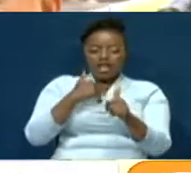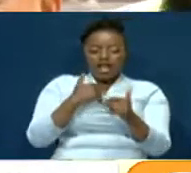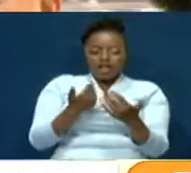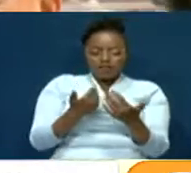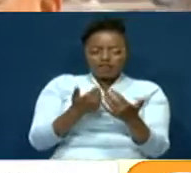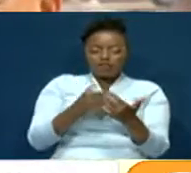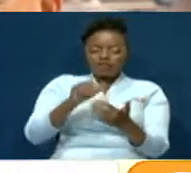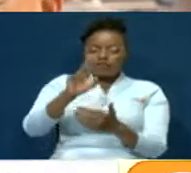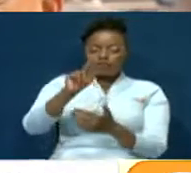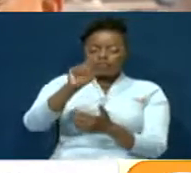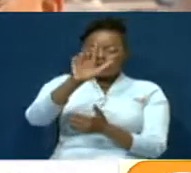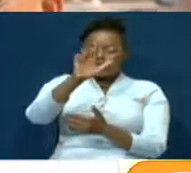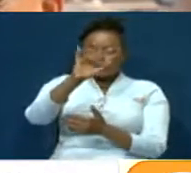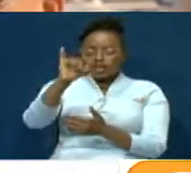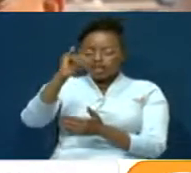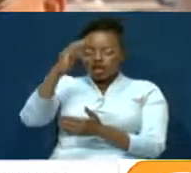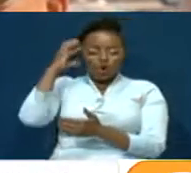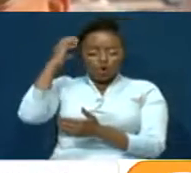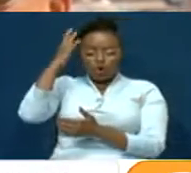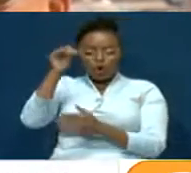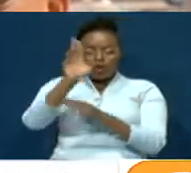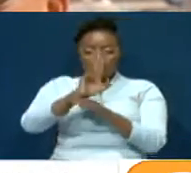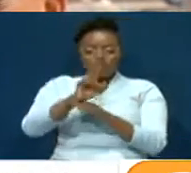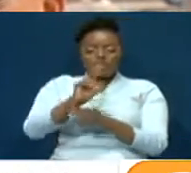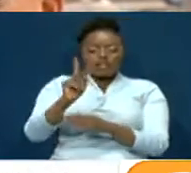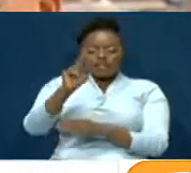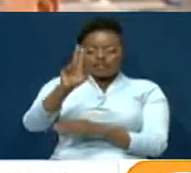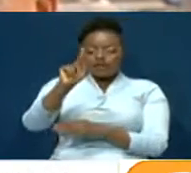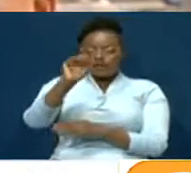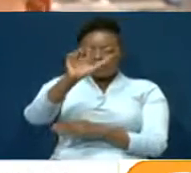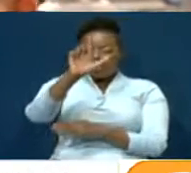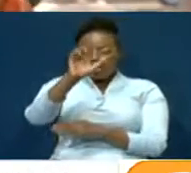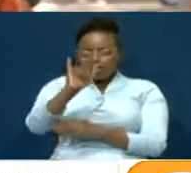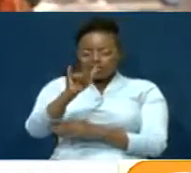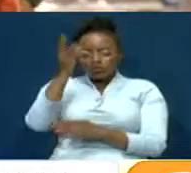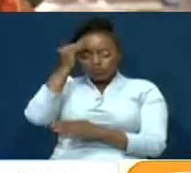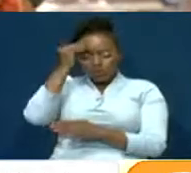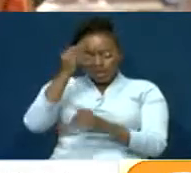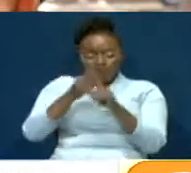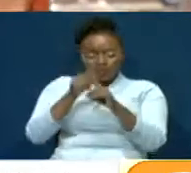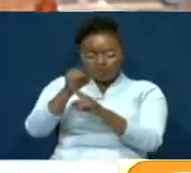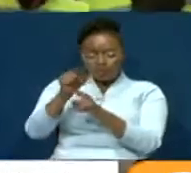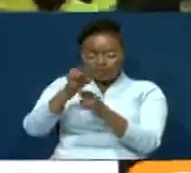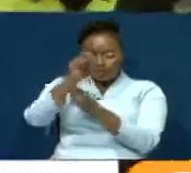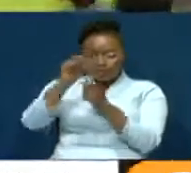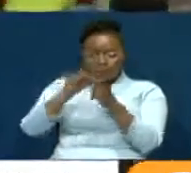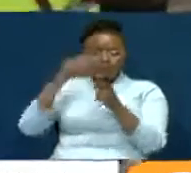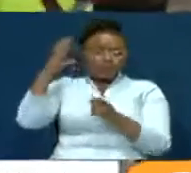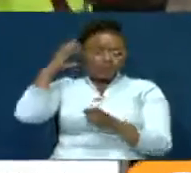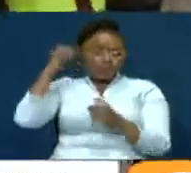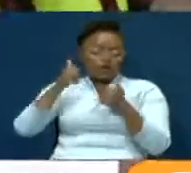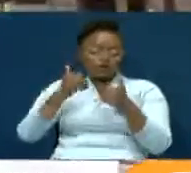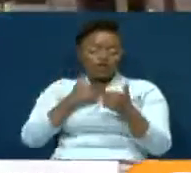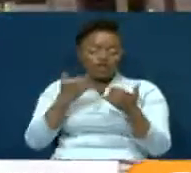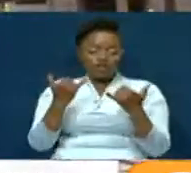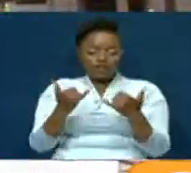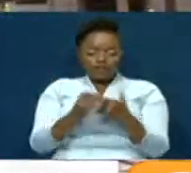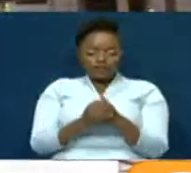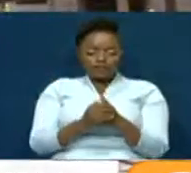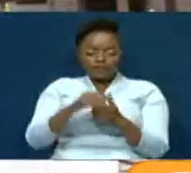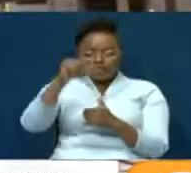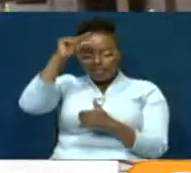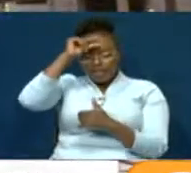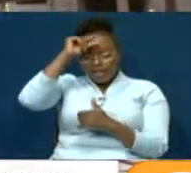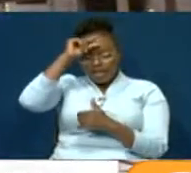Utalii College, because we are using the Kenya Utalii College as a benchmark for this particular college. The